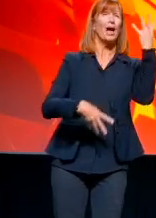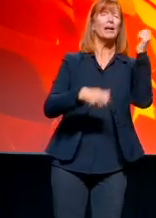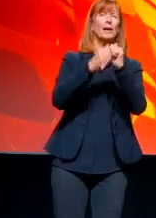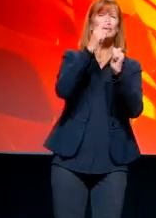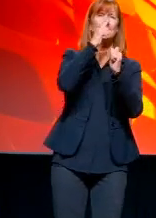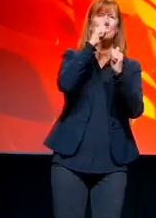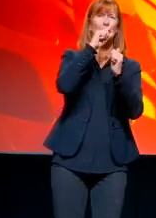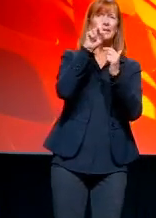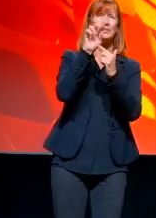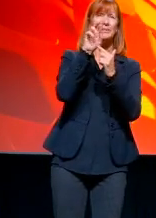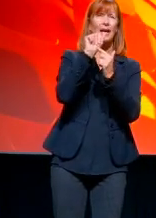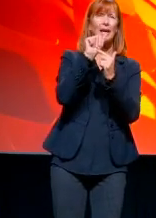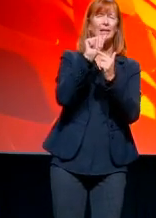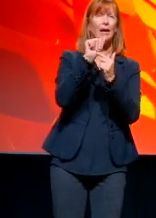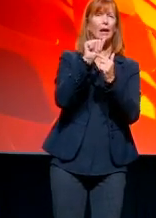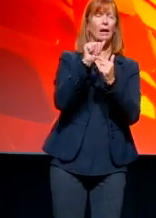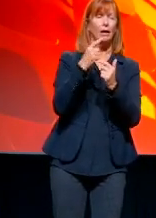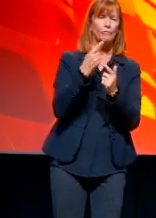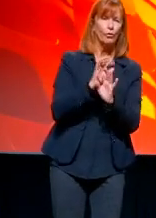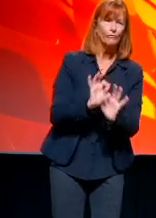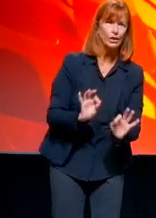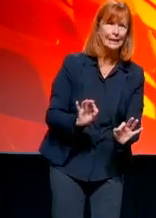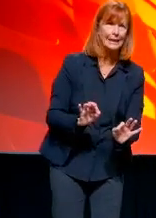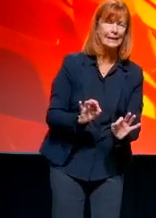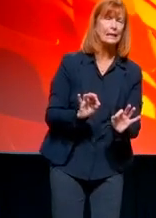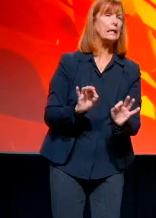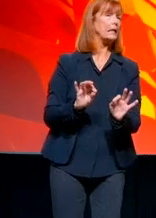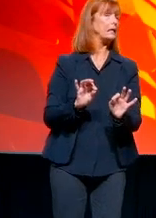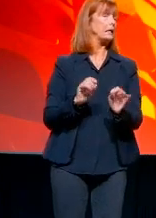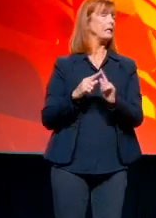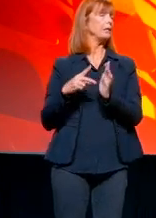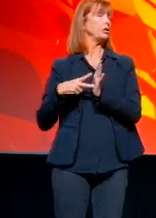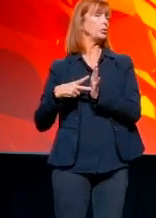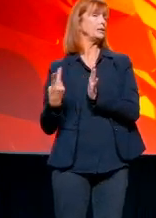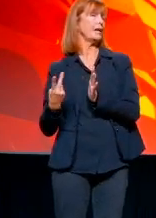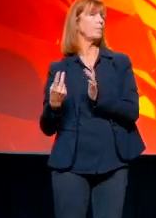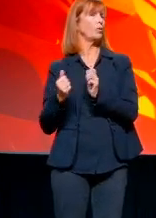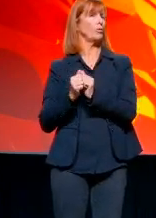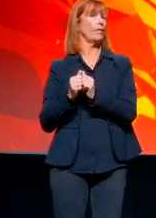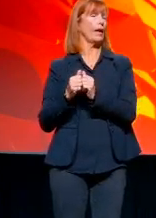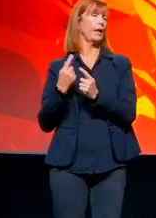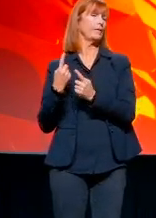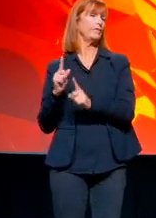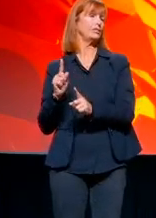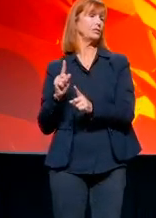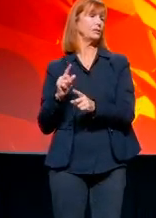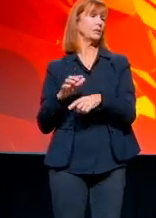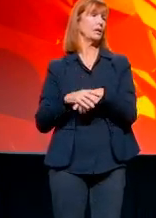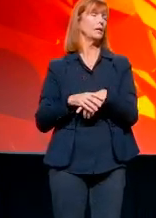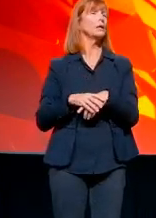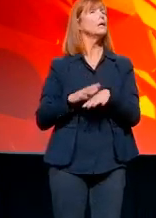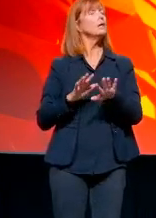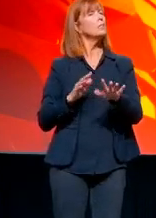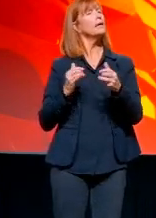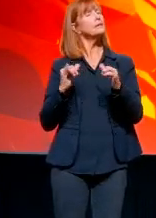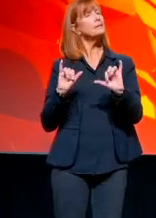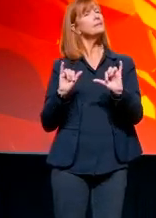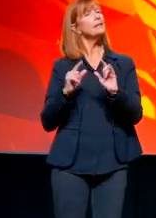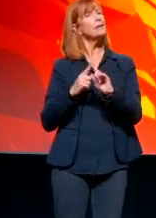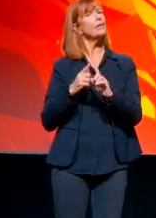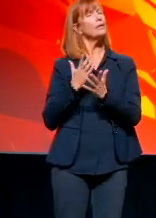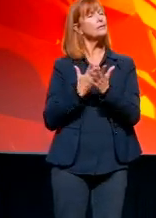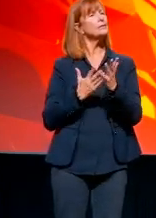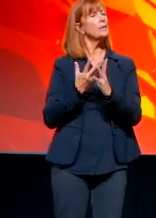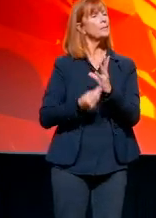you can almost get for free, that almost double the success rate. Of course, this is still quite challenging task because a deployment environment,